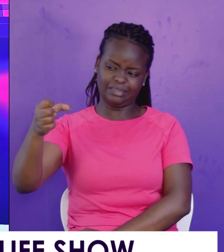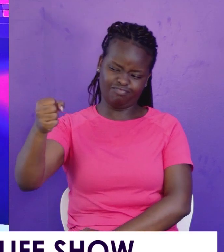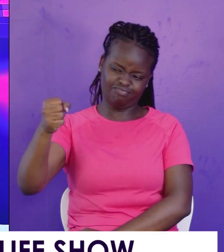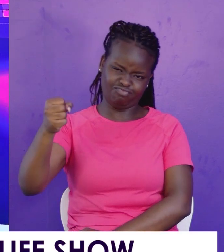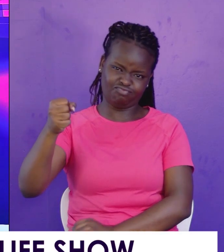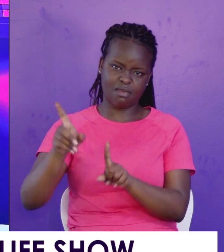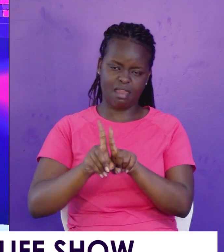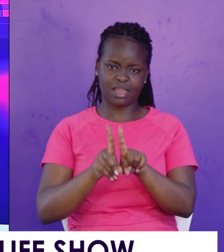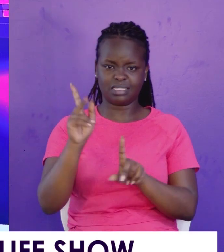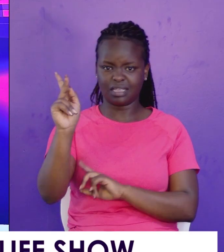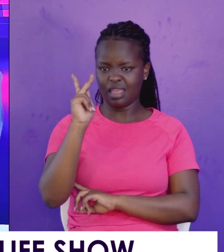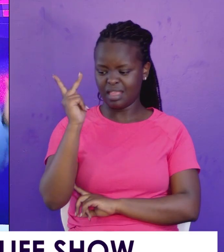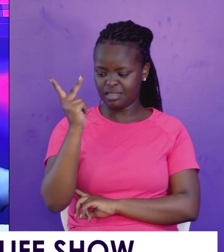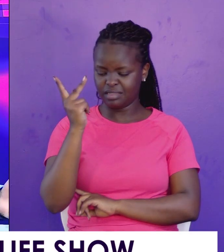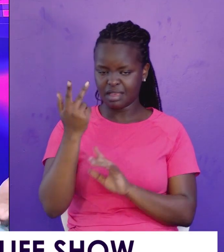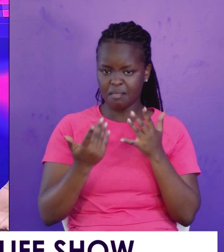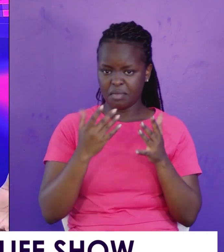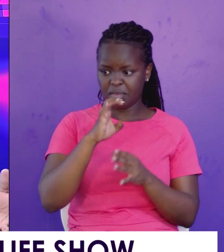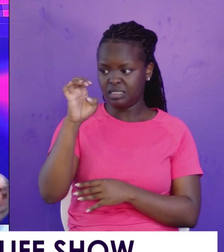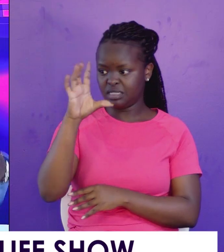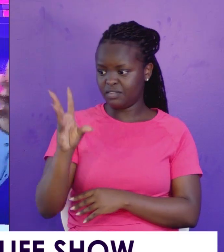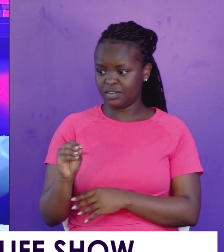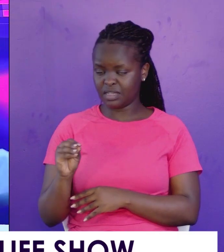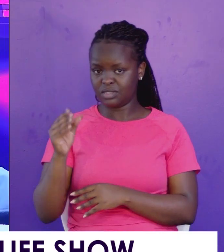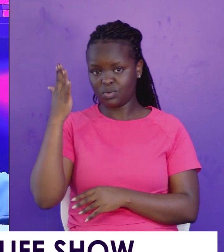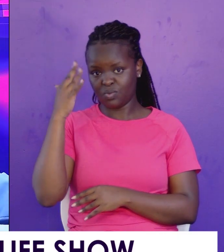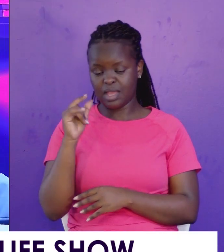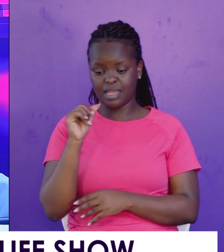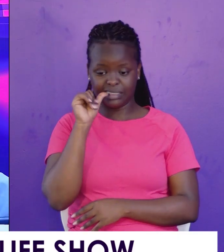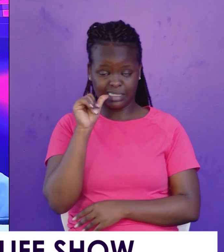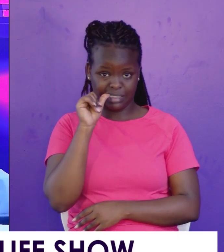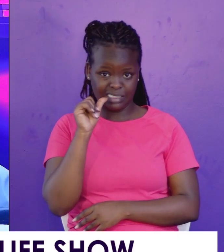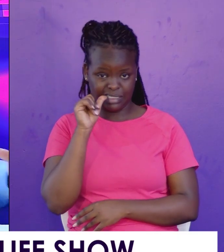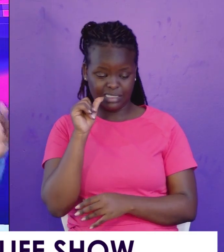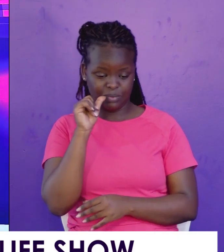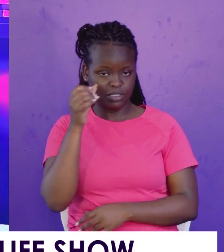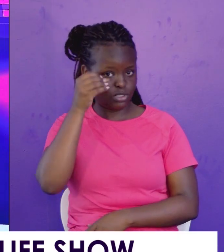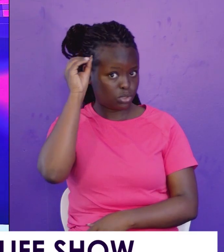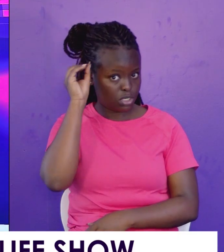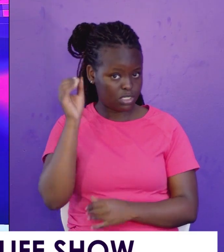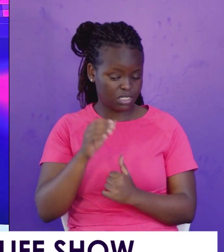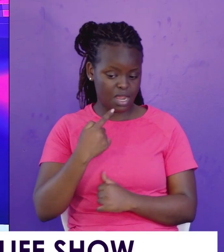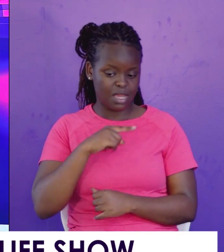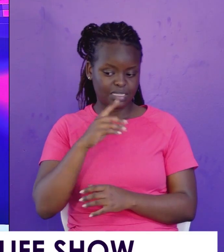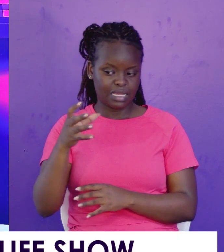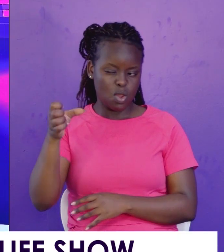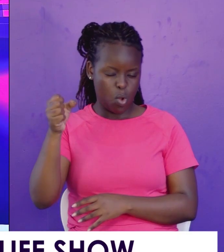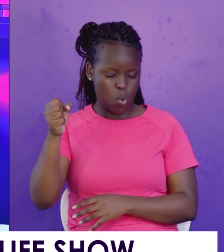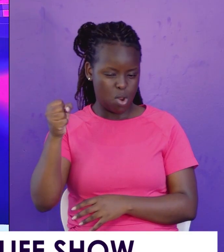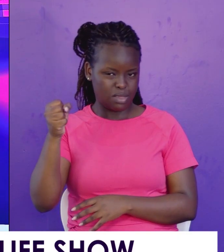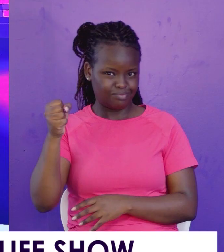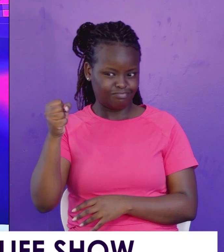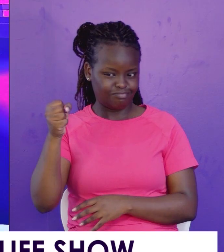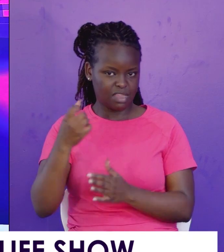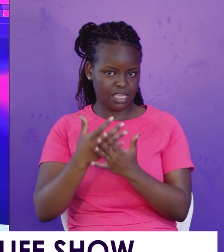Kenyans maybe, as maybe East Africans, because of our British origin, we are holding on to certain things that are British